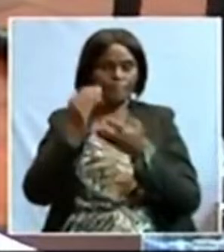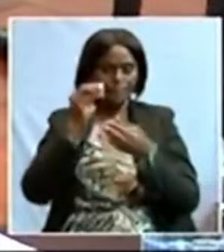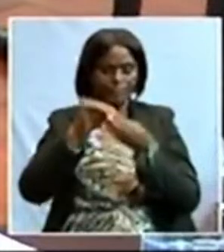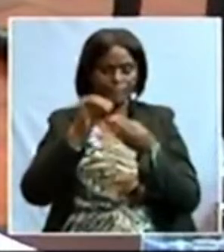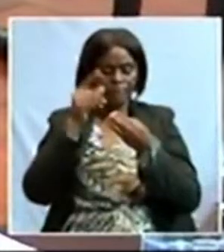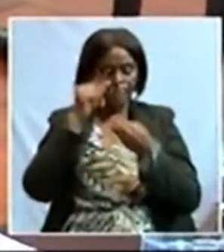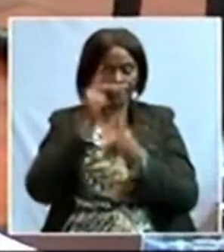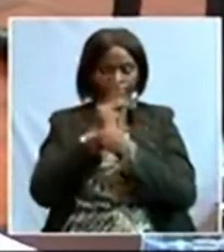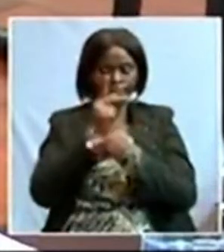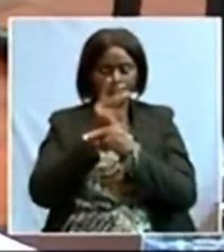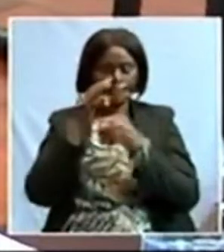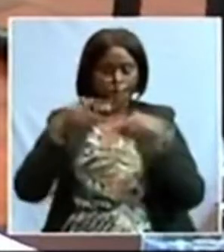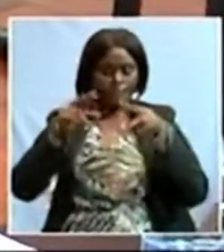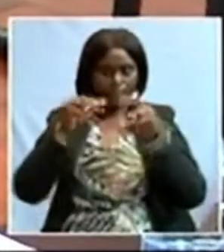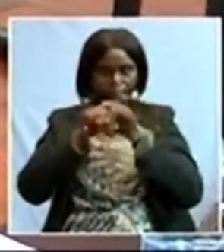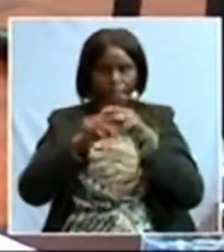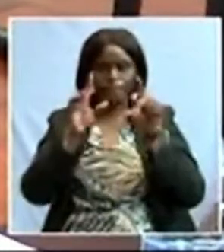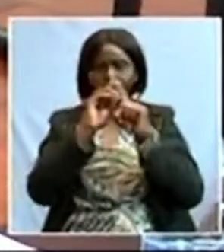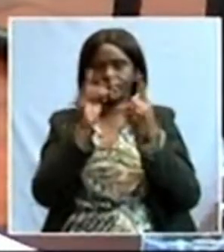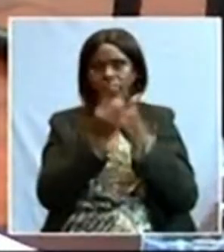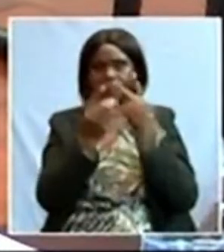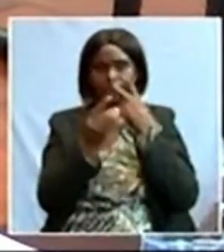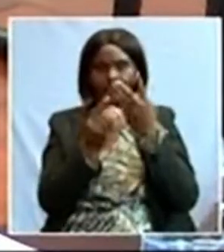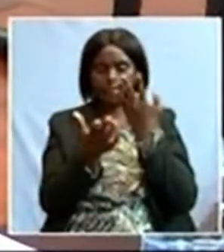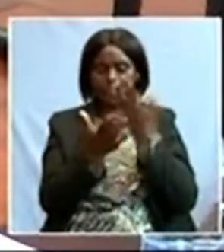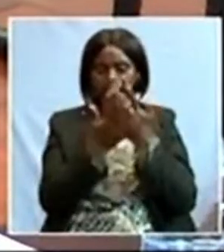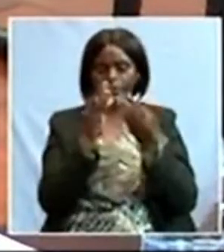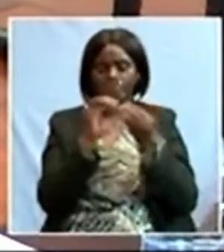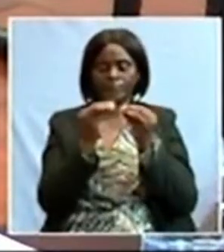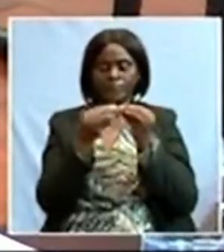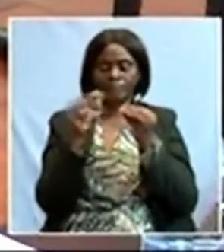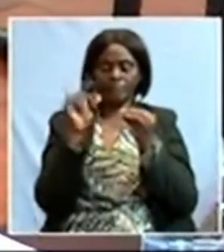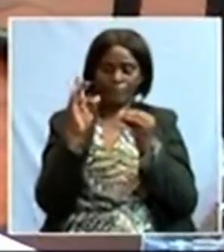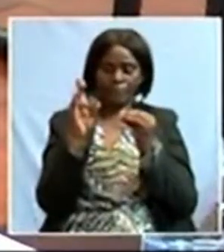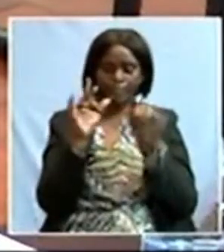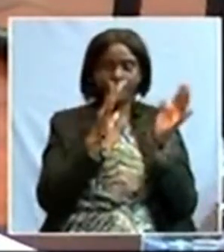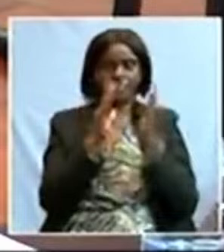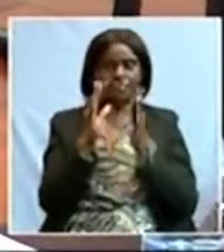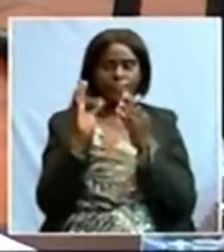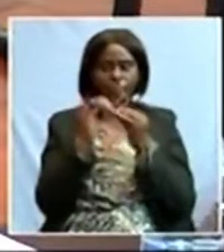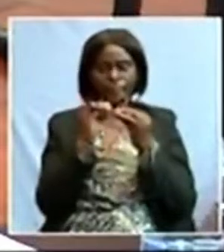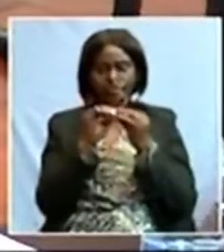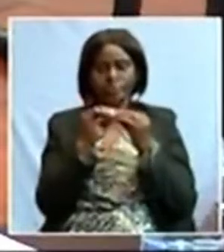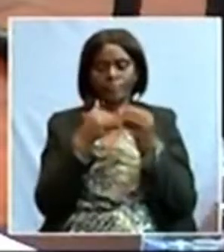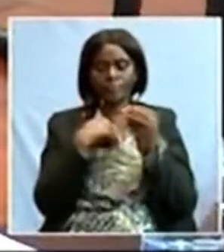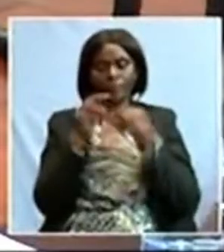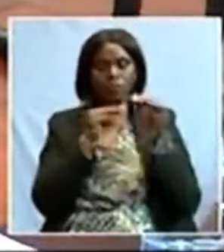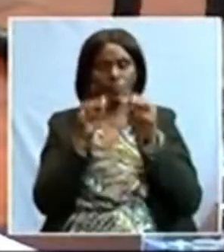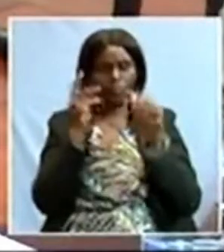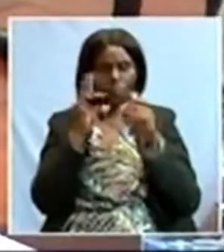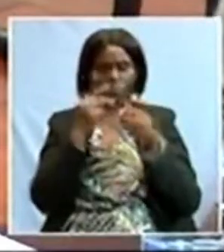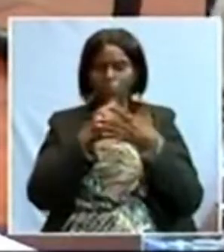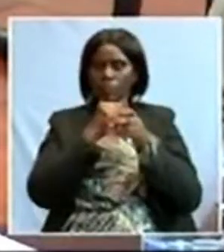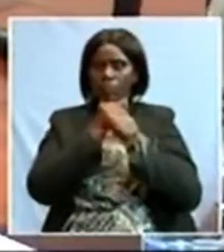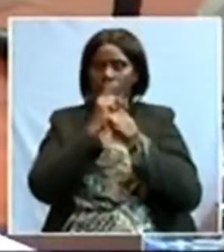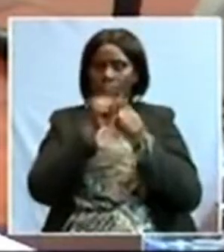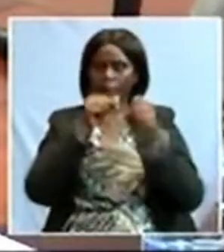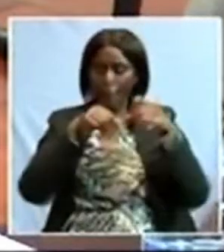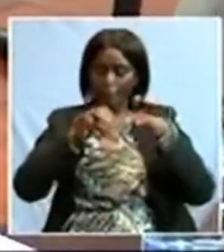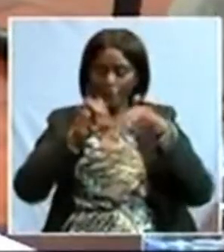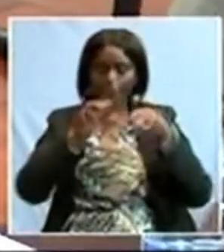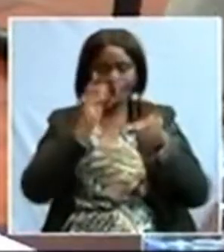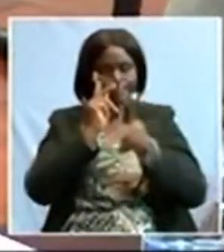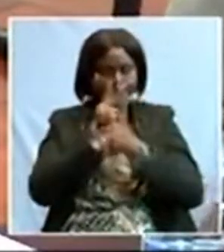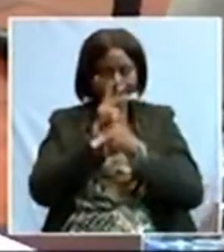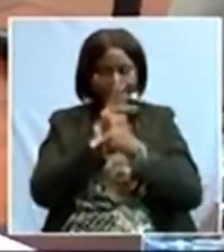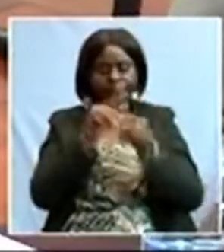the maintenance of street lights in the district. See Appendix 17. Remedial measure. Management shall ensure continuous maintenance